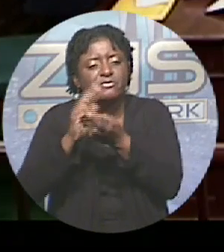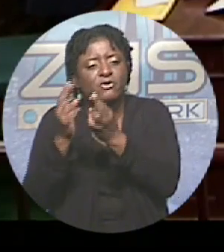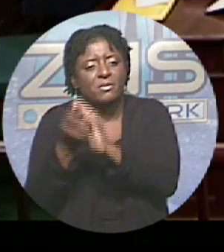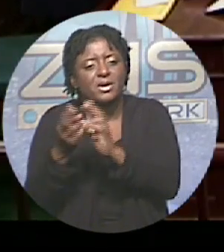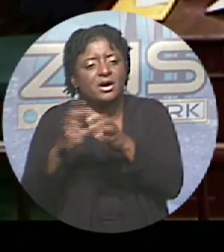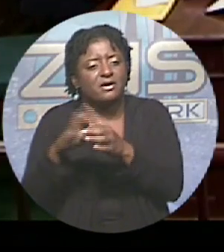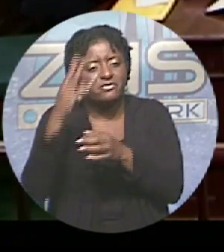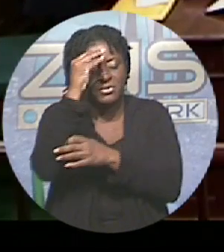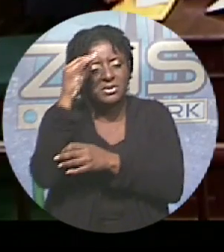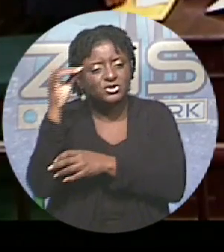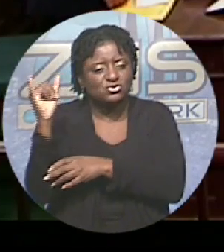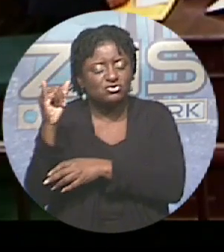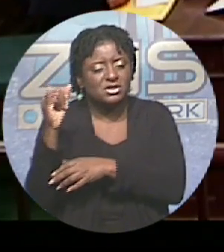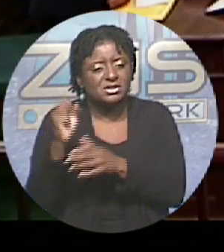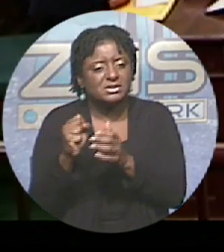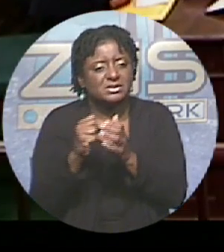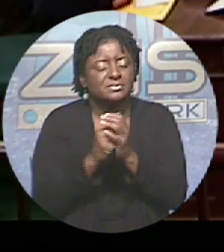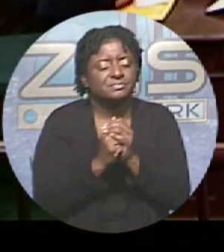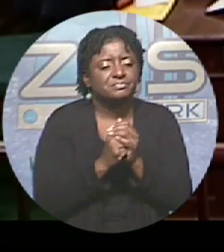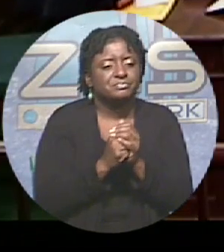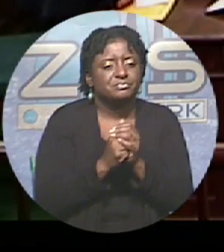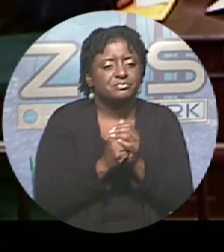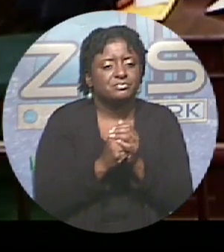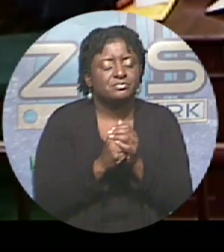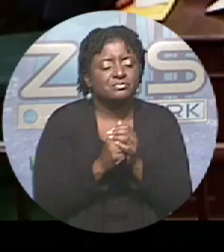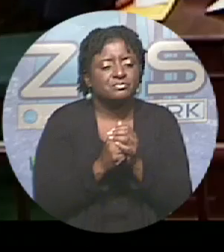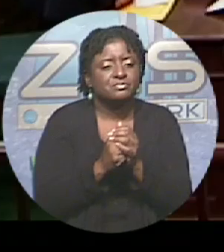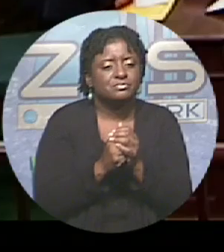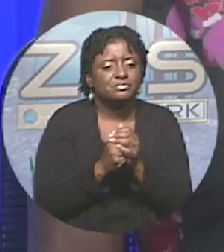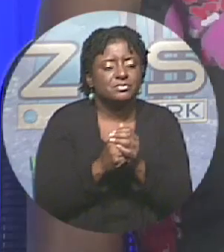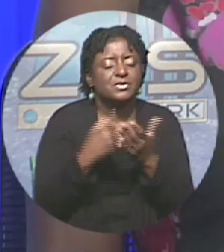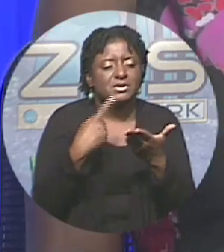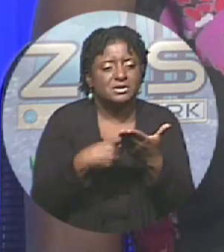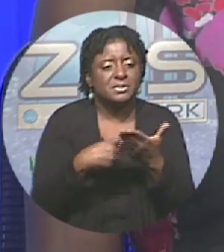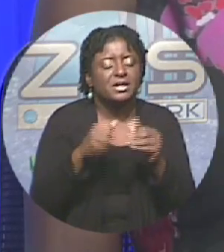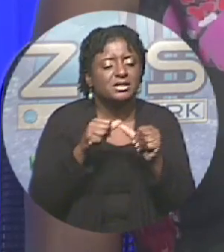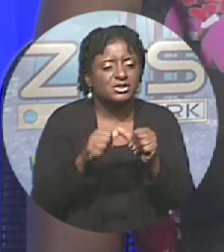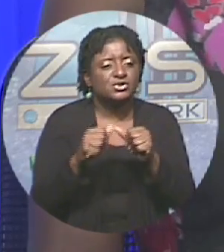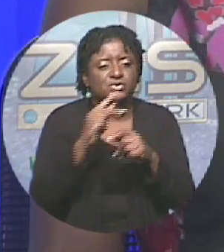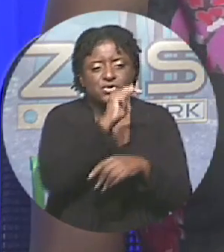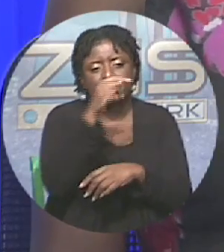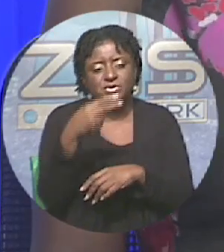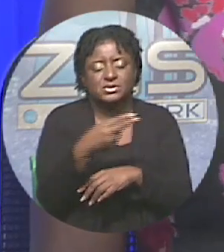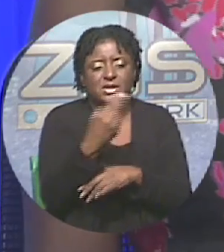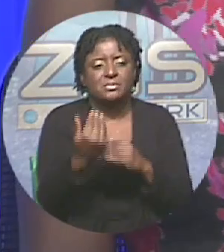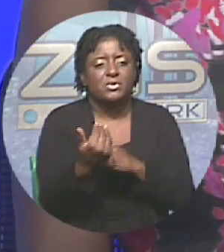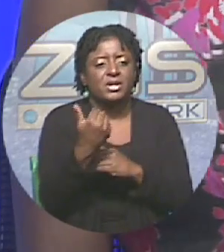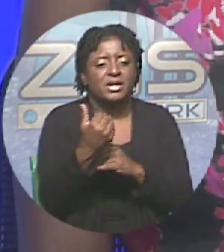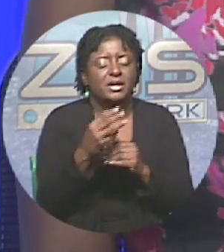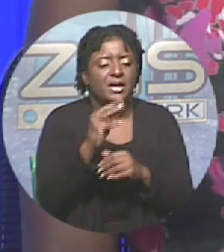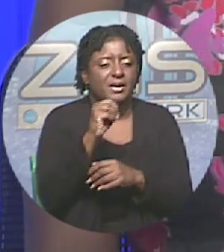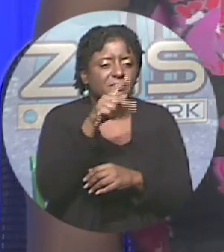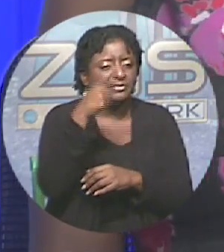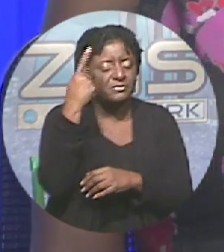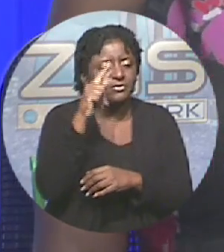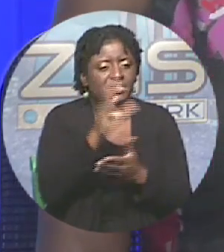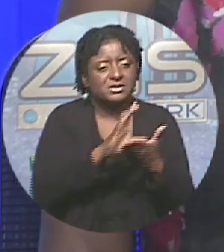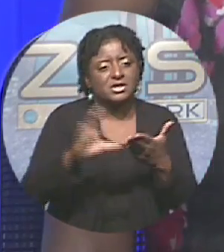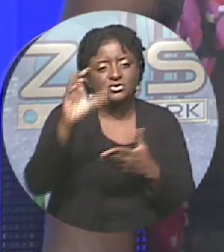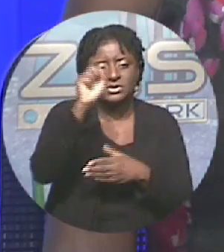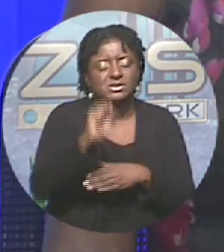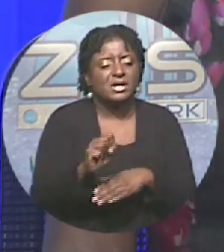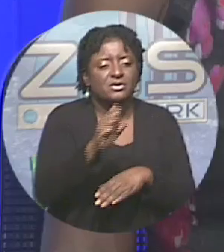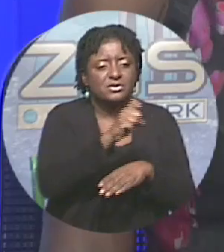Petroleum and Sovereign Wealth Fund bill continues on Thursday morning. Member for Central and South Eleuthera setting the